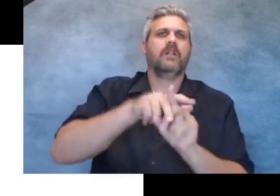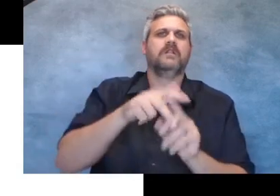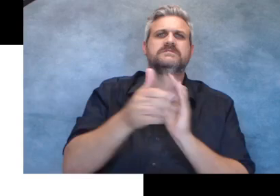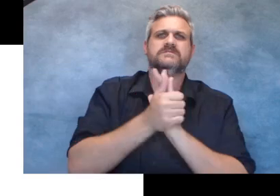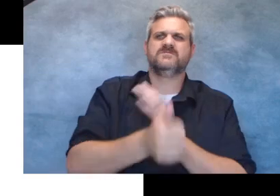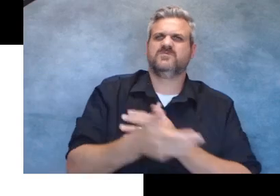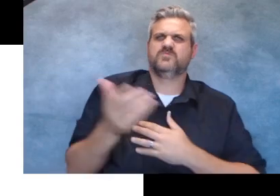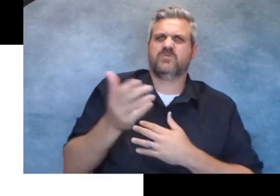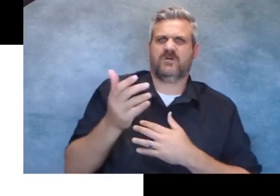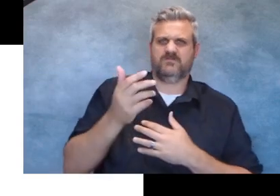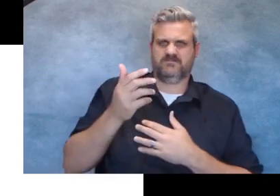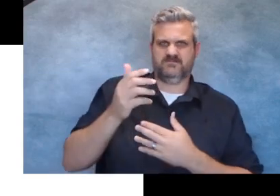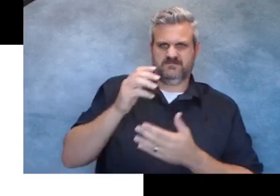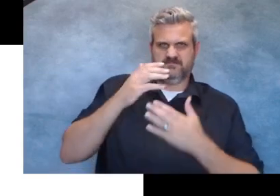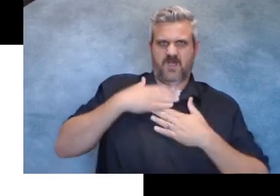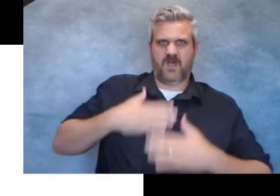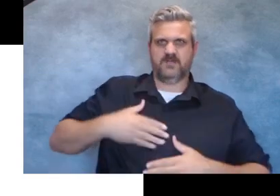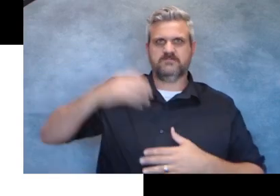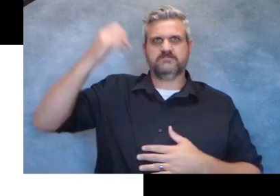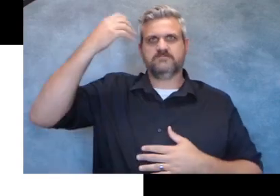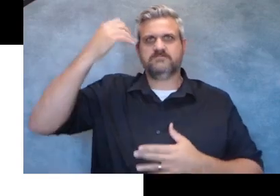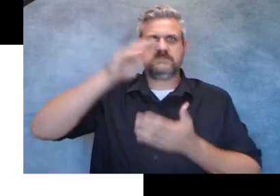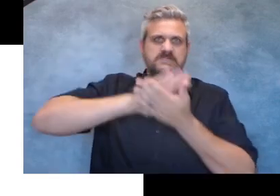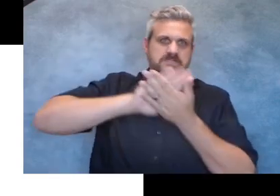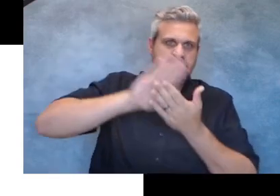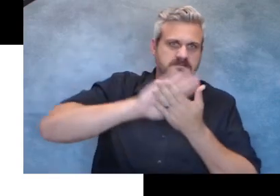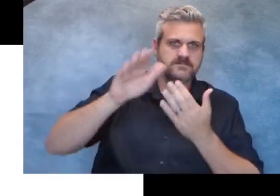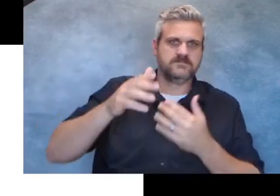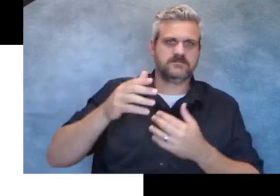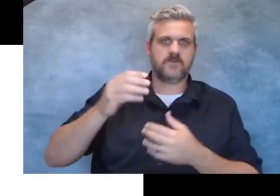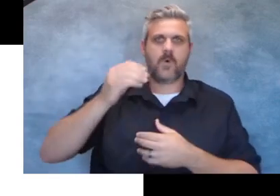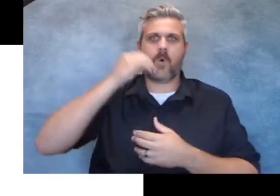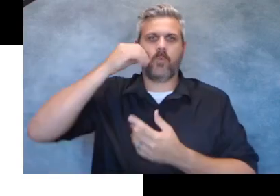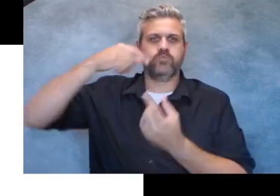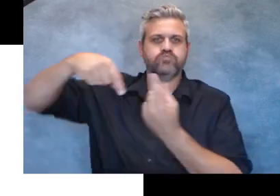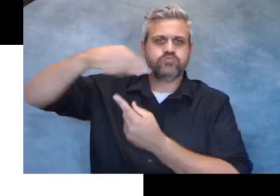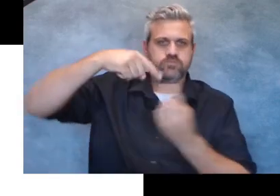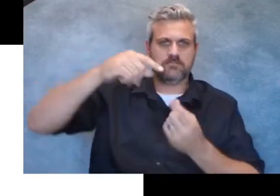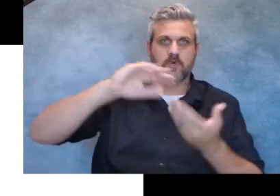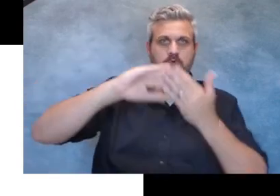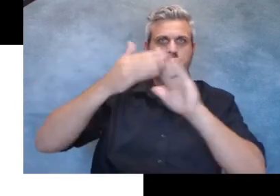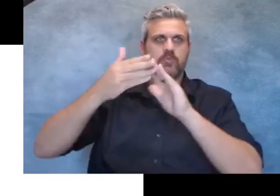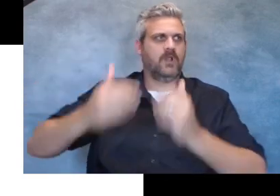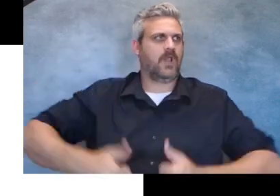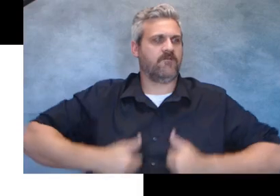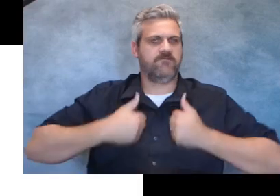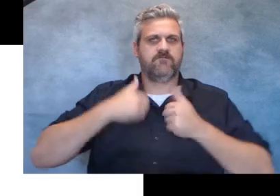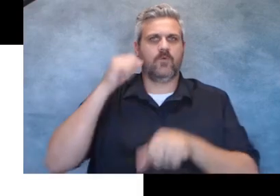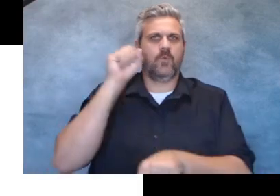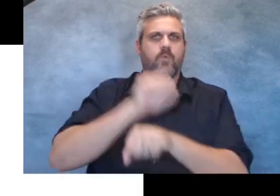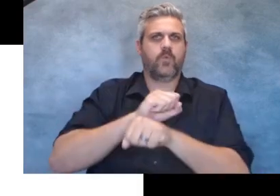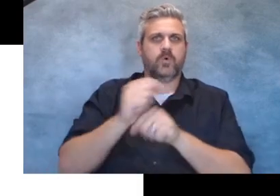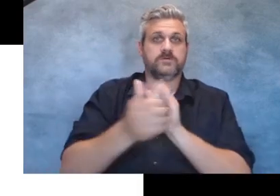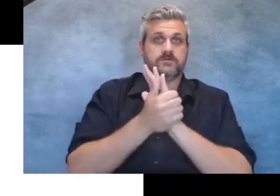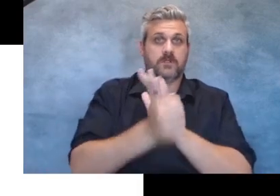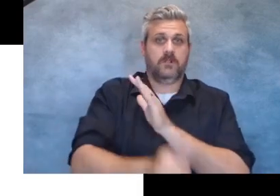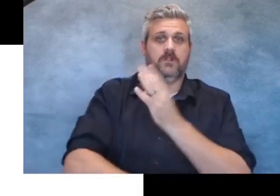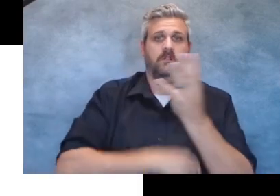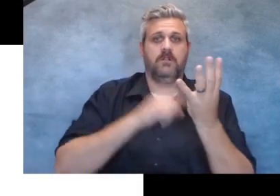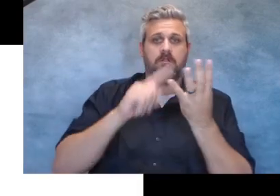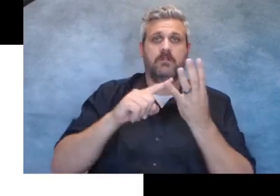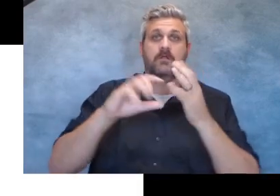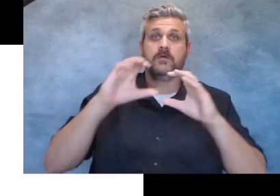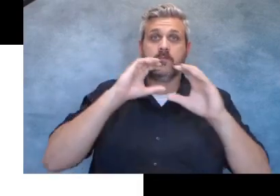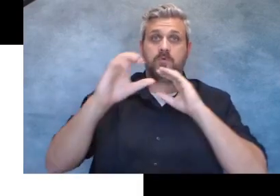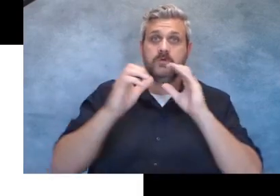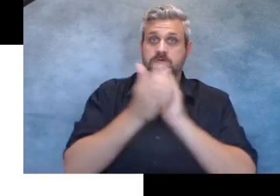like personal hygiene care, homemaking skills, and community living and work skills. Communication skills includes things like